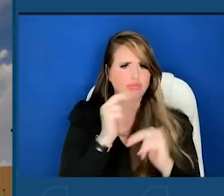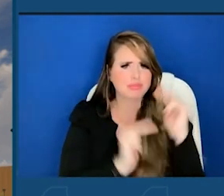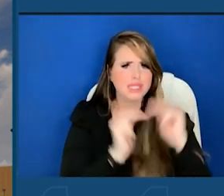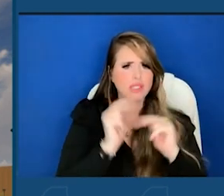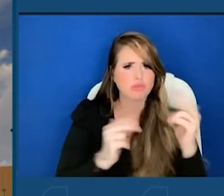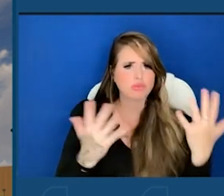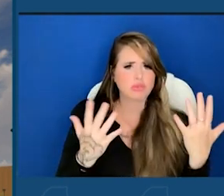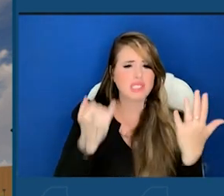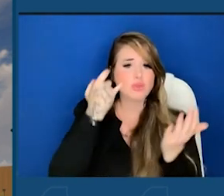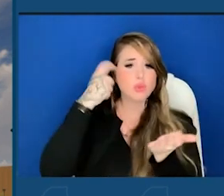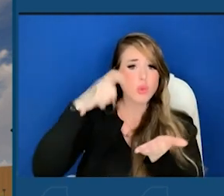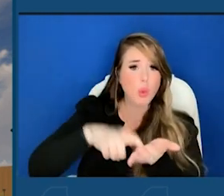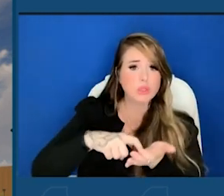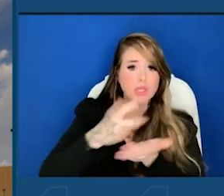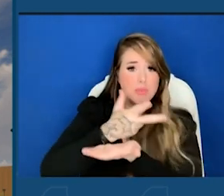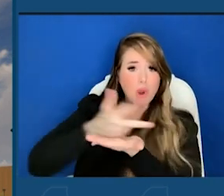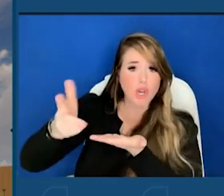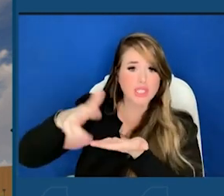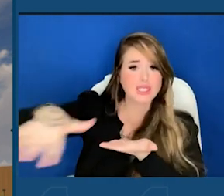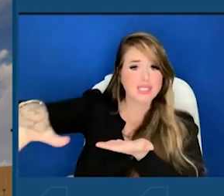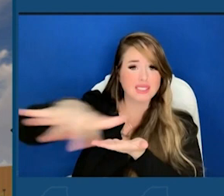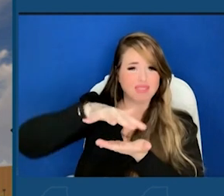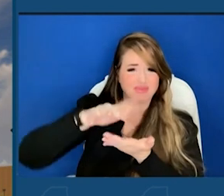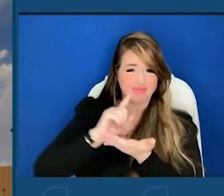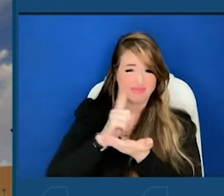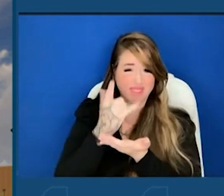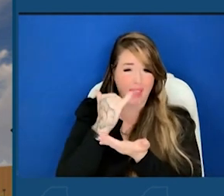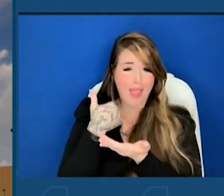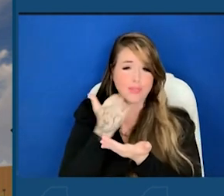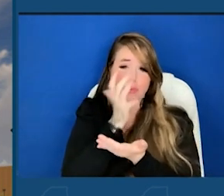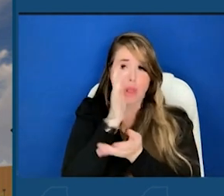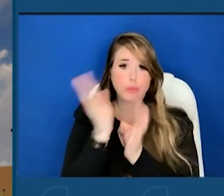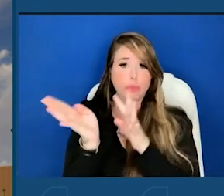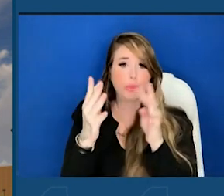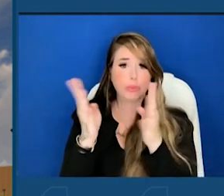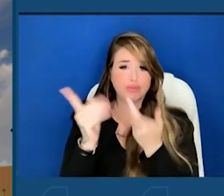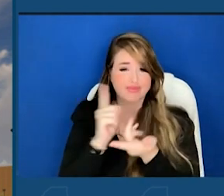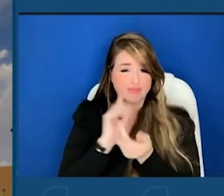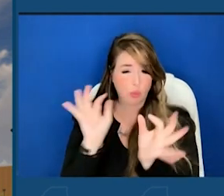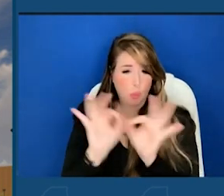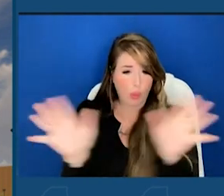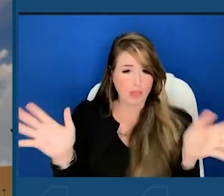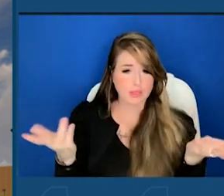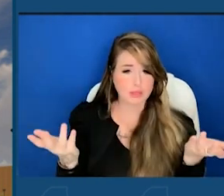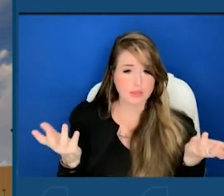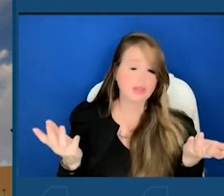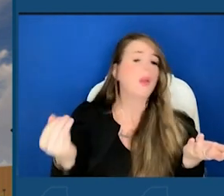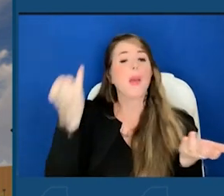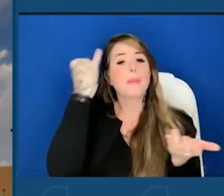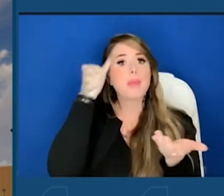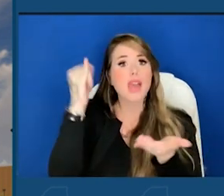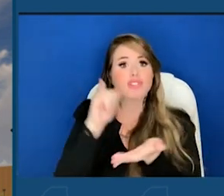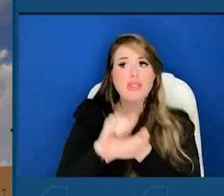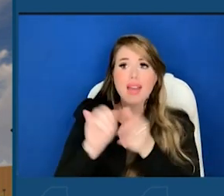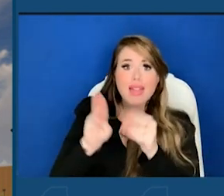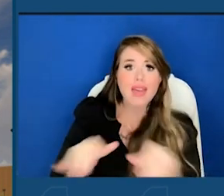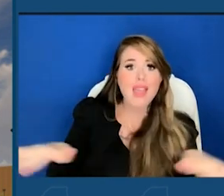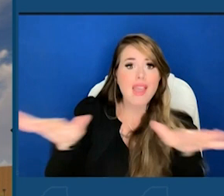like tumbleweed blowing through it. It's worthless. Just imagine if that land had first